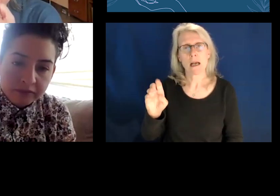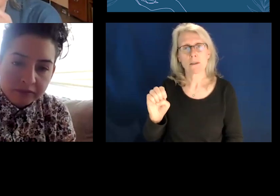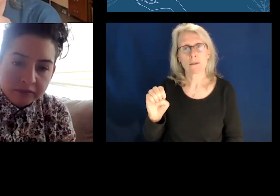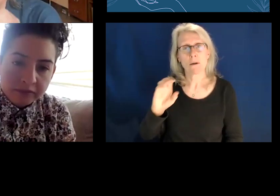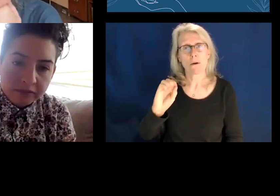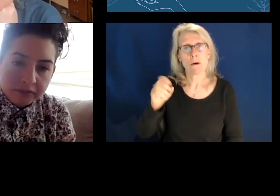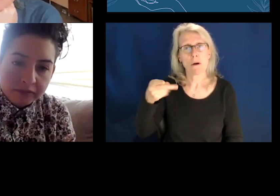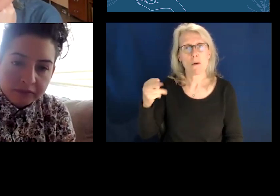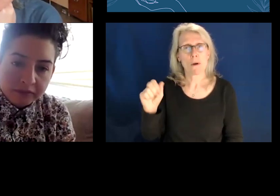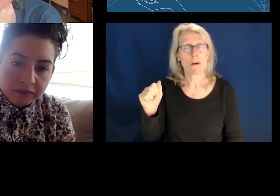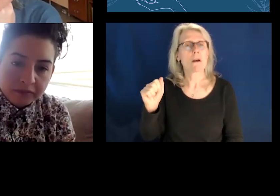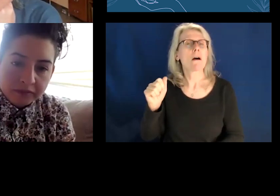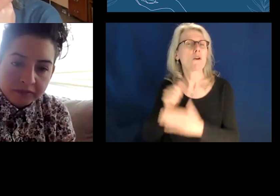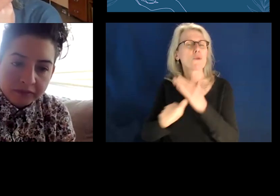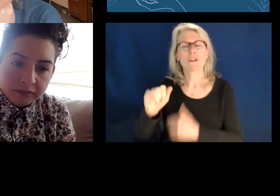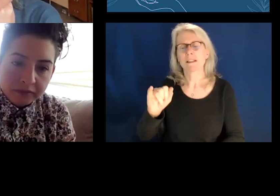There, as part of the Indie Fest, and